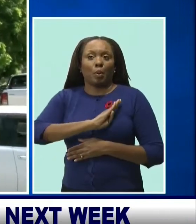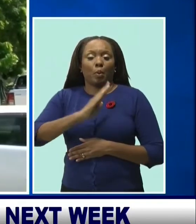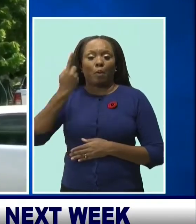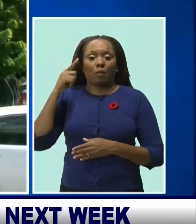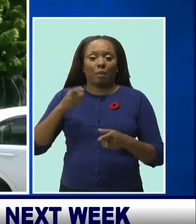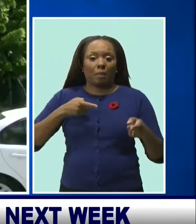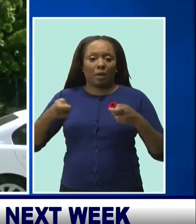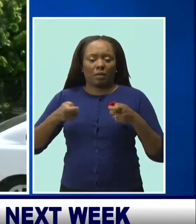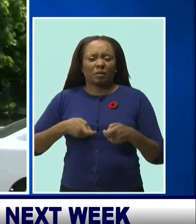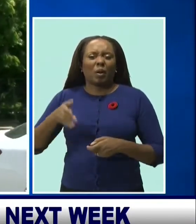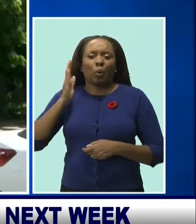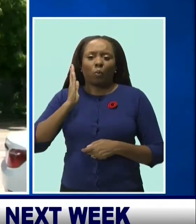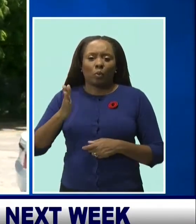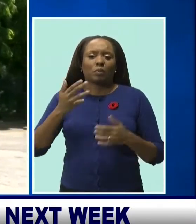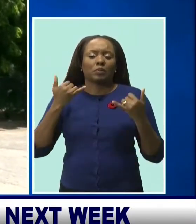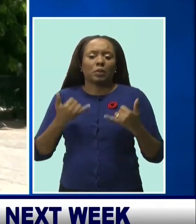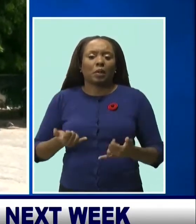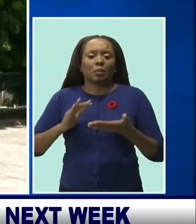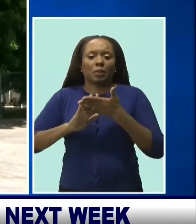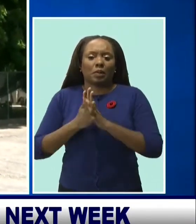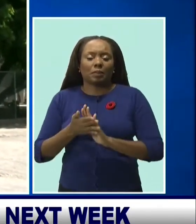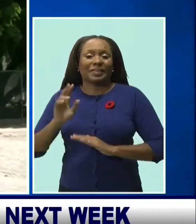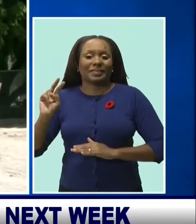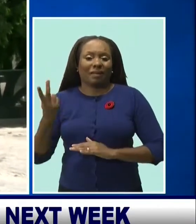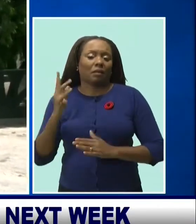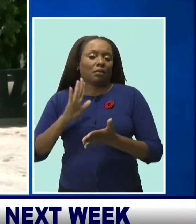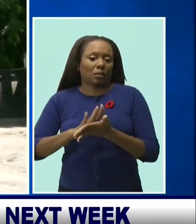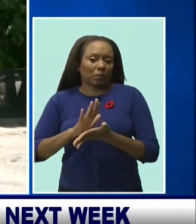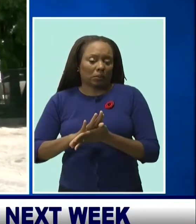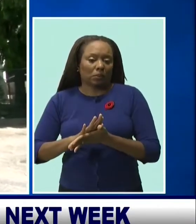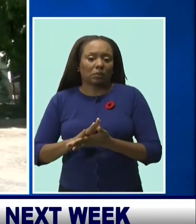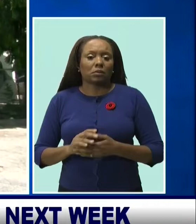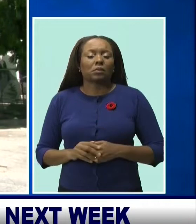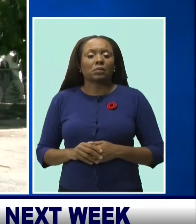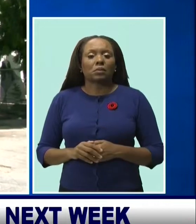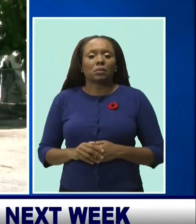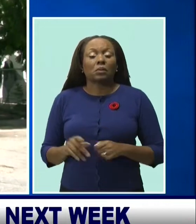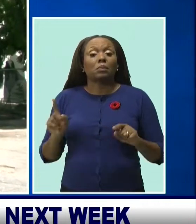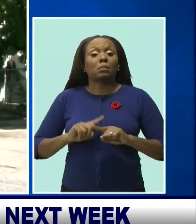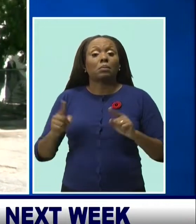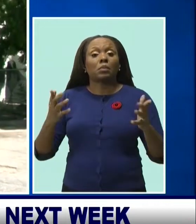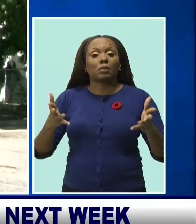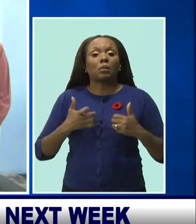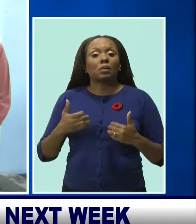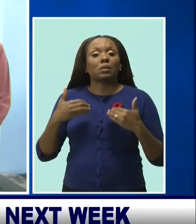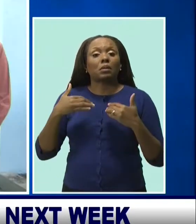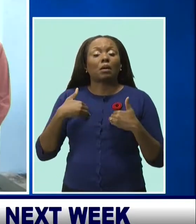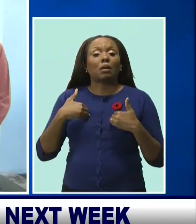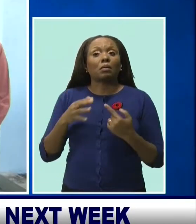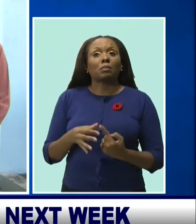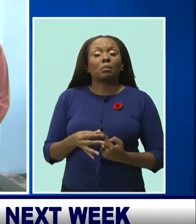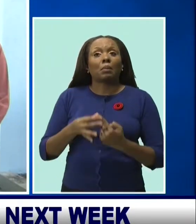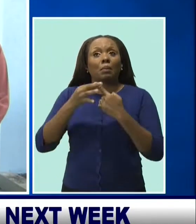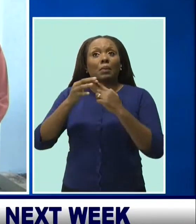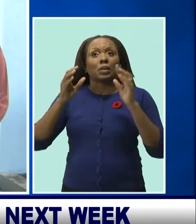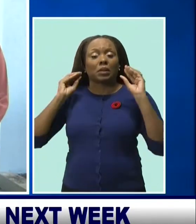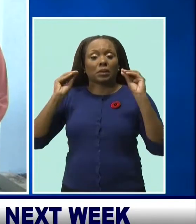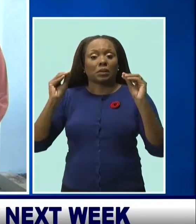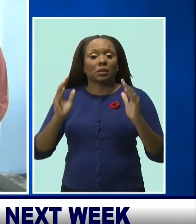operating as a secondary school. But in addition to that, to make sure that we have the specialized teachers to be able to